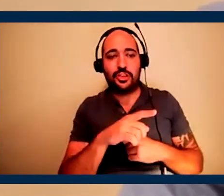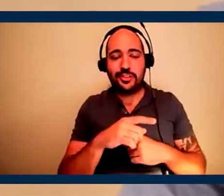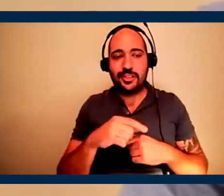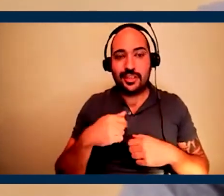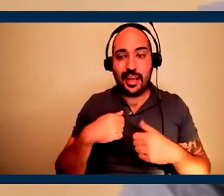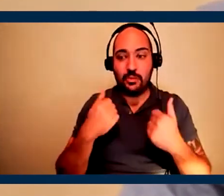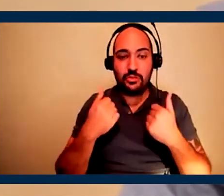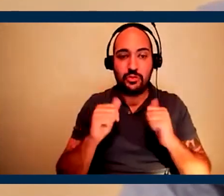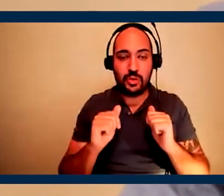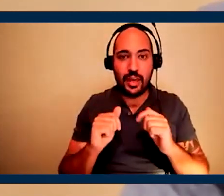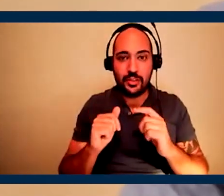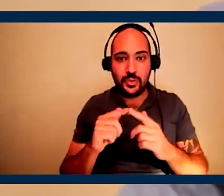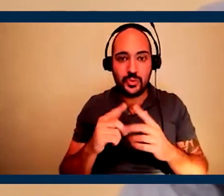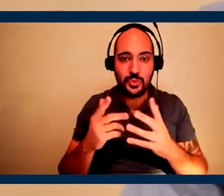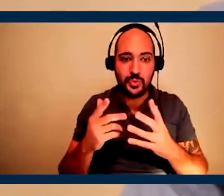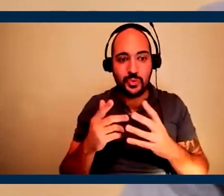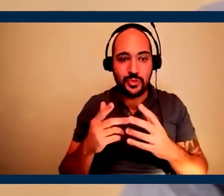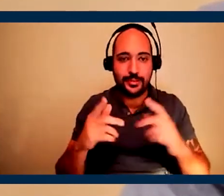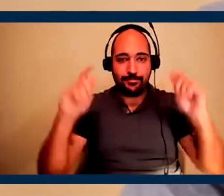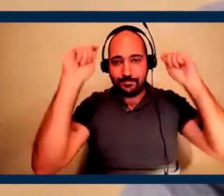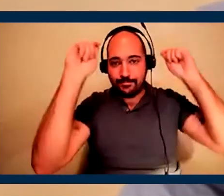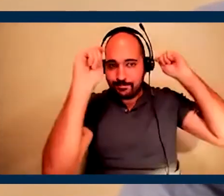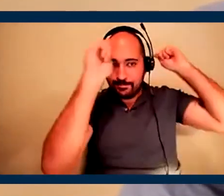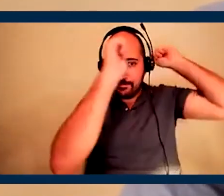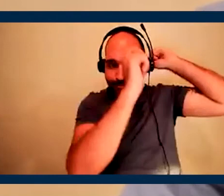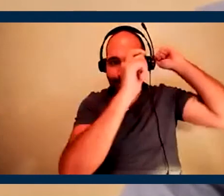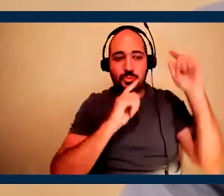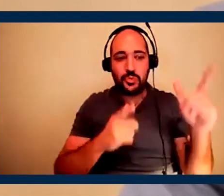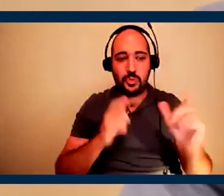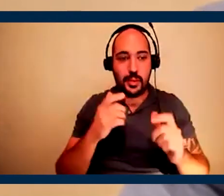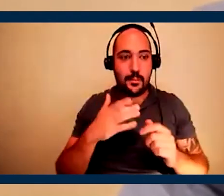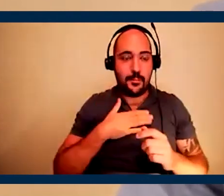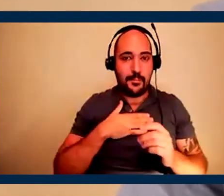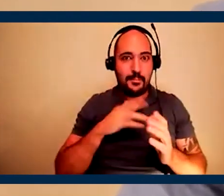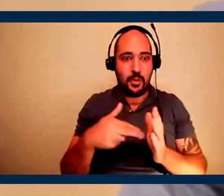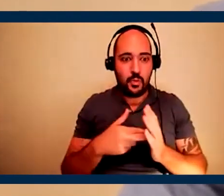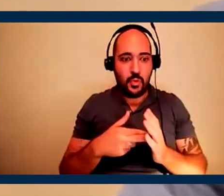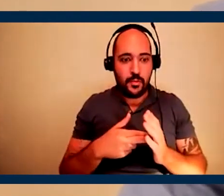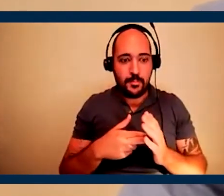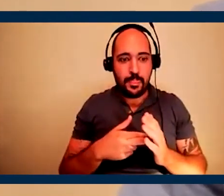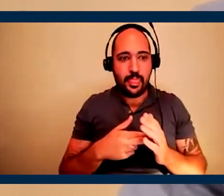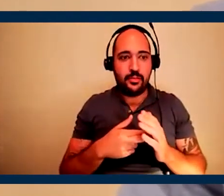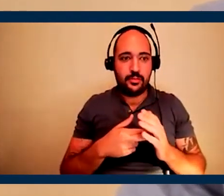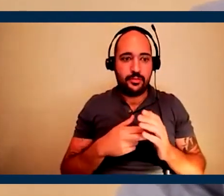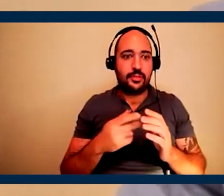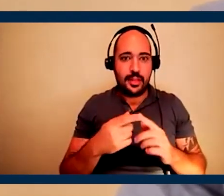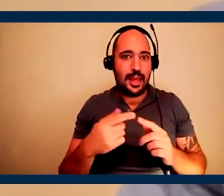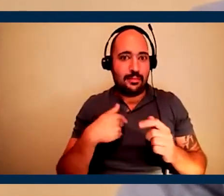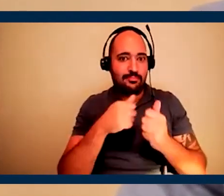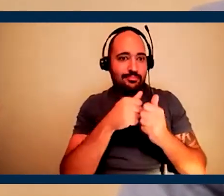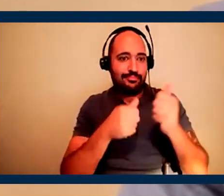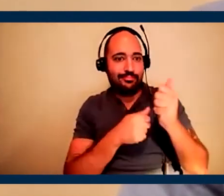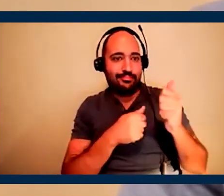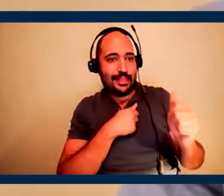try to put two hats on really quickly because my role serves at the pleasure of the chair. And